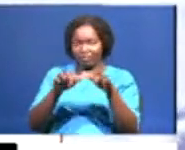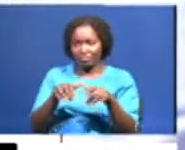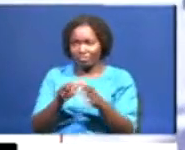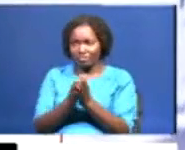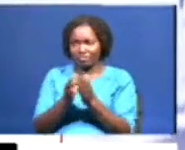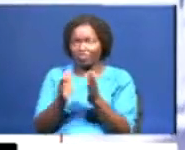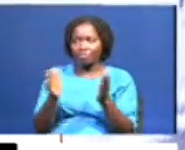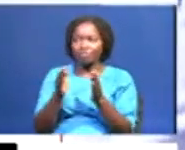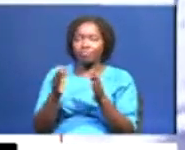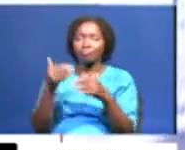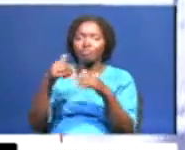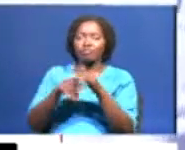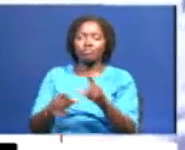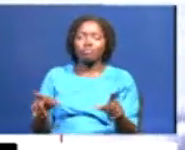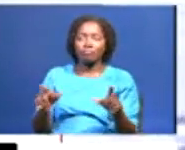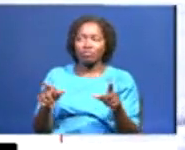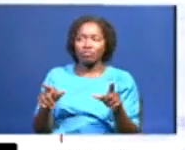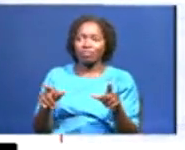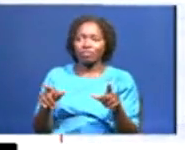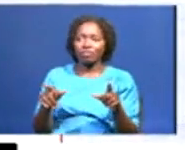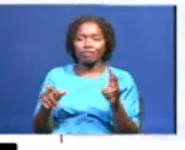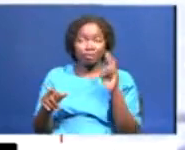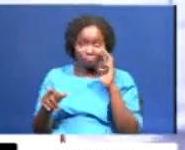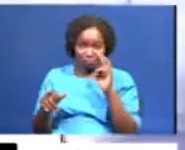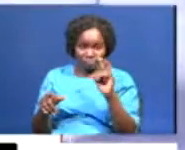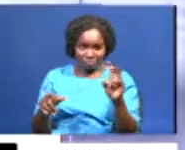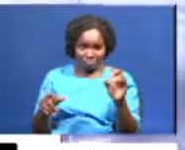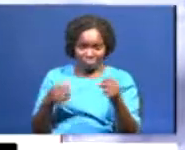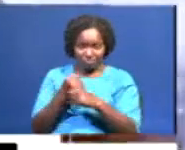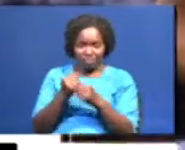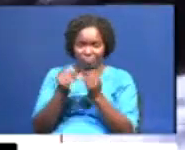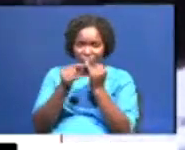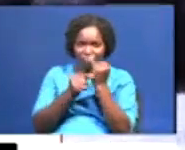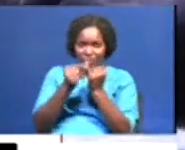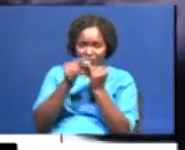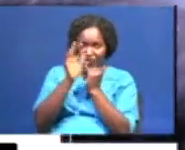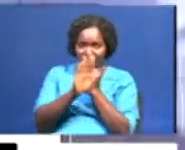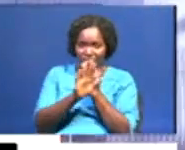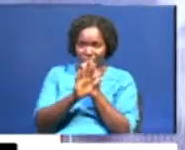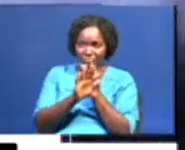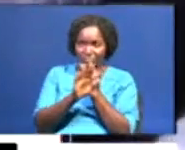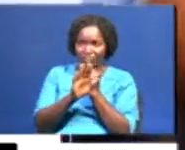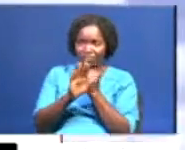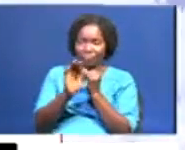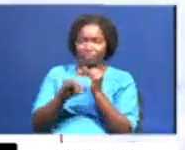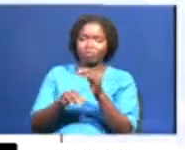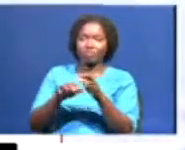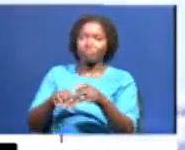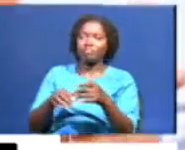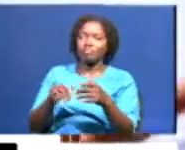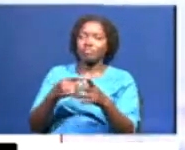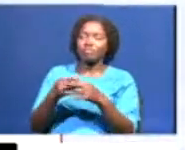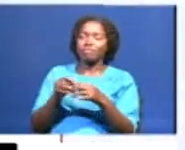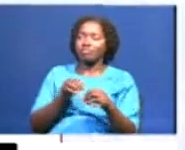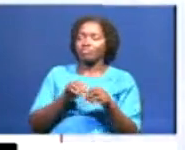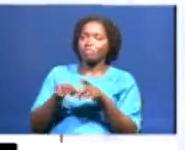up the inland. What you are seeing producing fingerlings is for you. Ukichimba hapo, tunakuwekea.